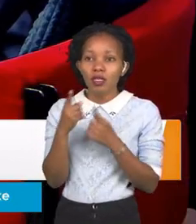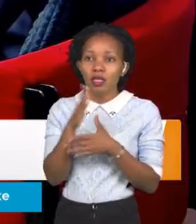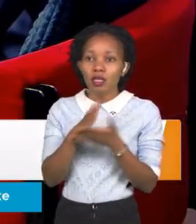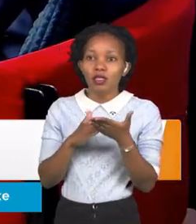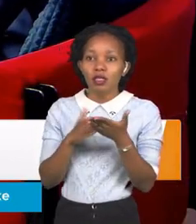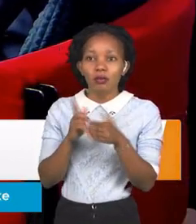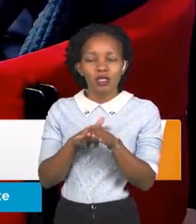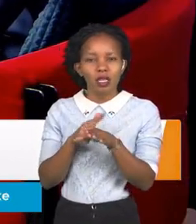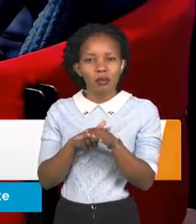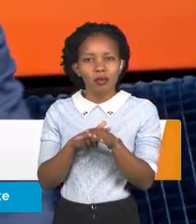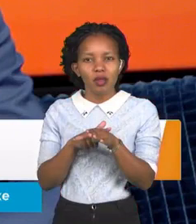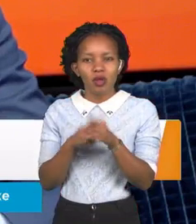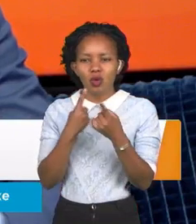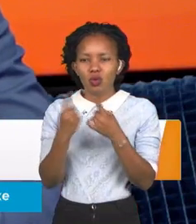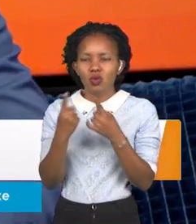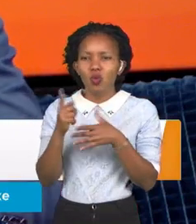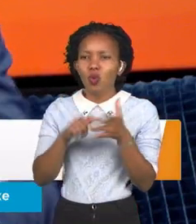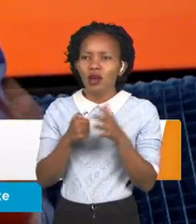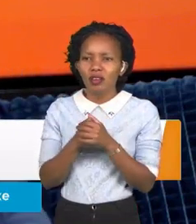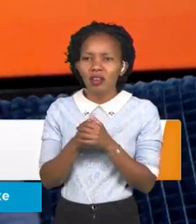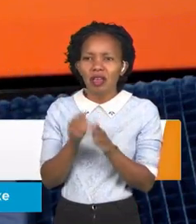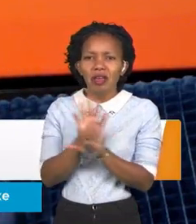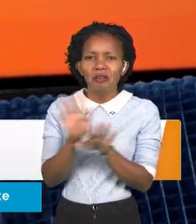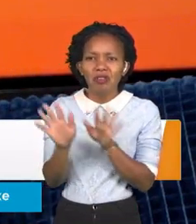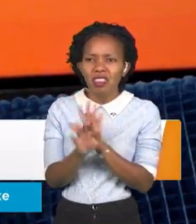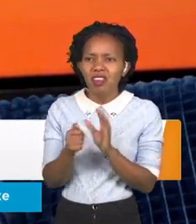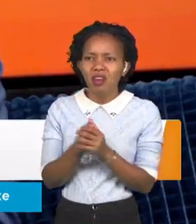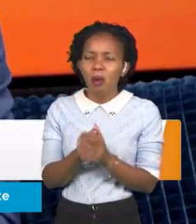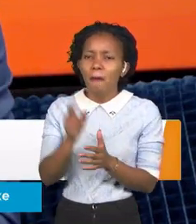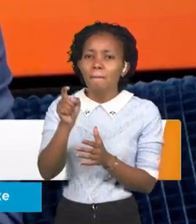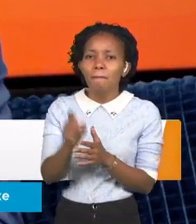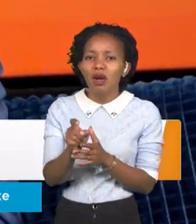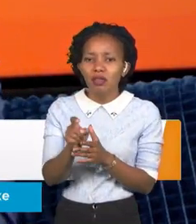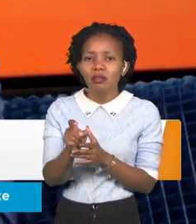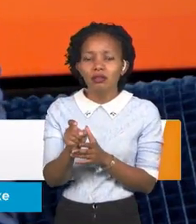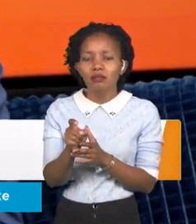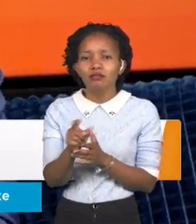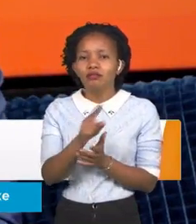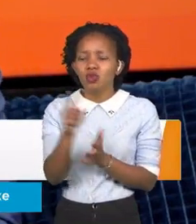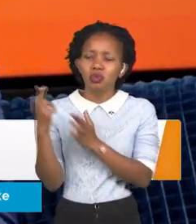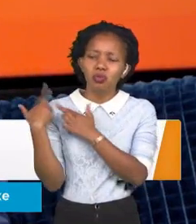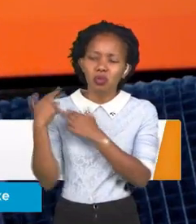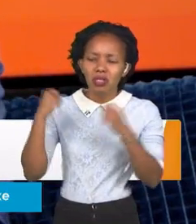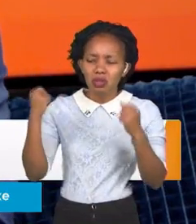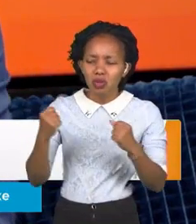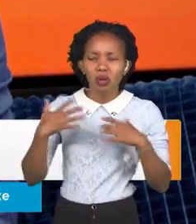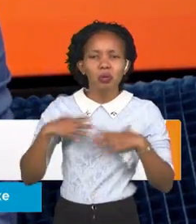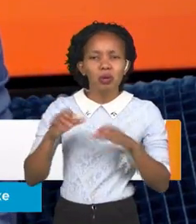sometimes referred to the custodians of everything. Like, you have to be depicted as strong